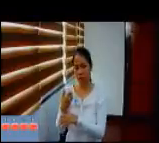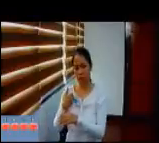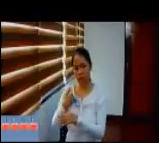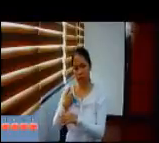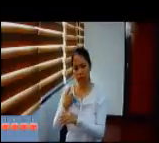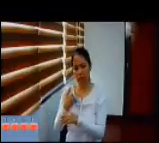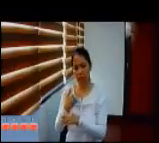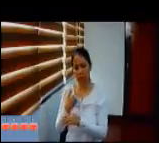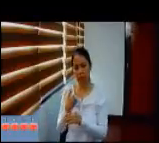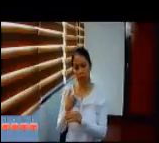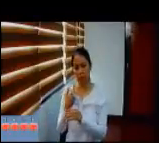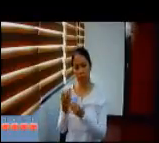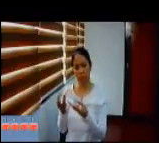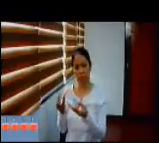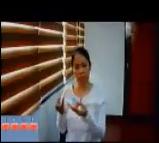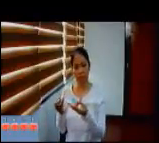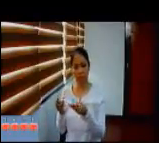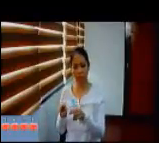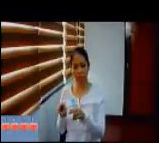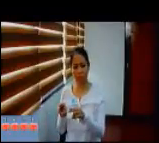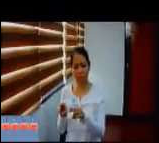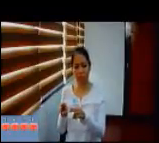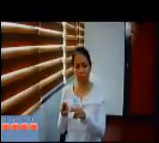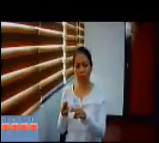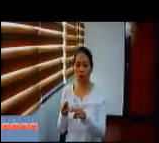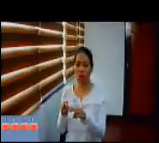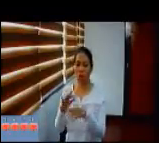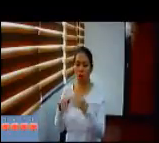the biomass that had been